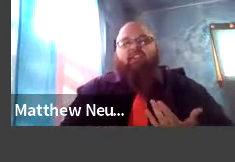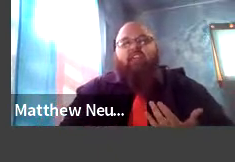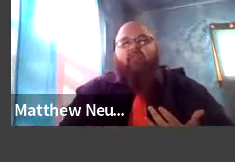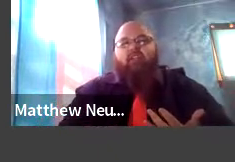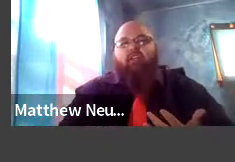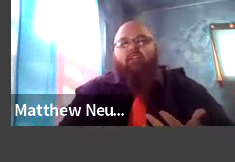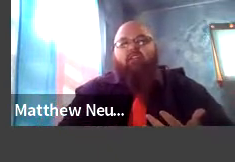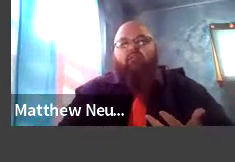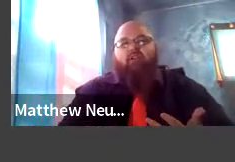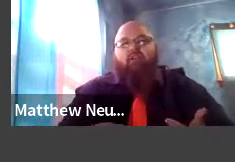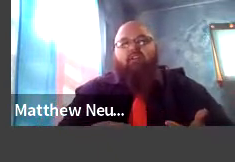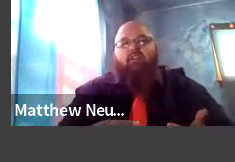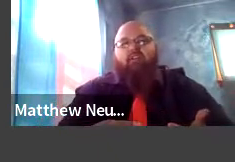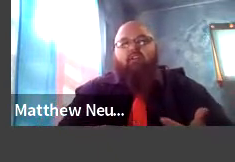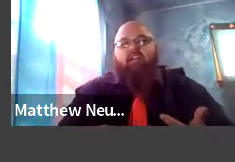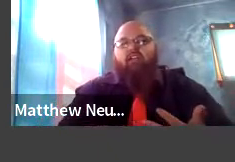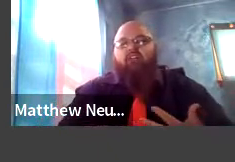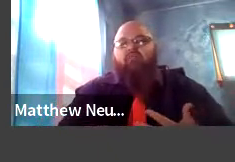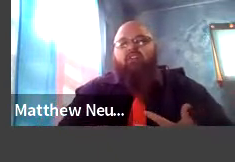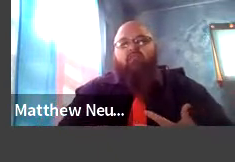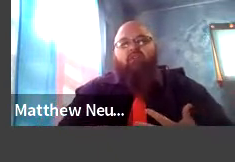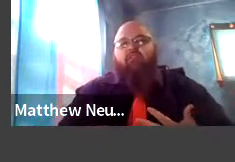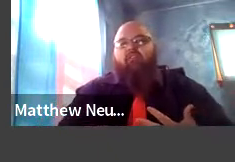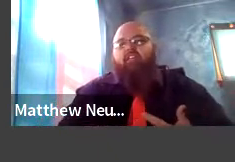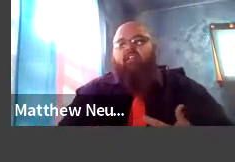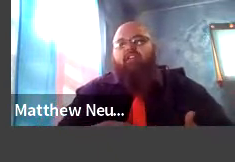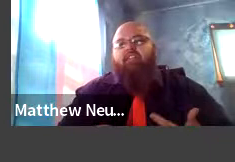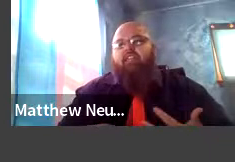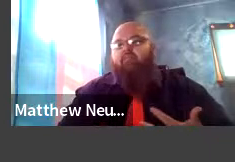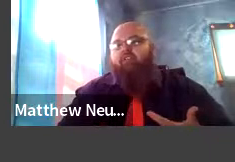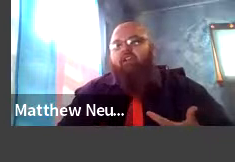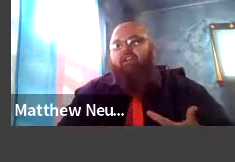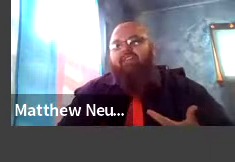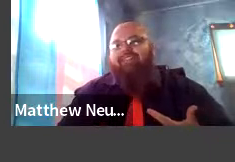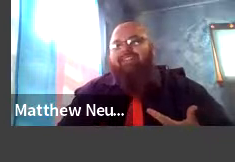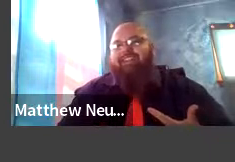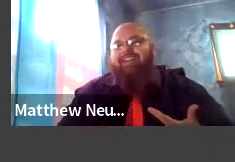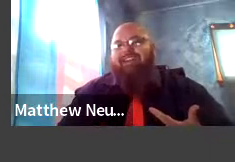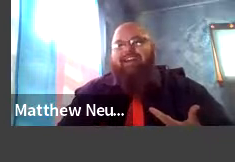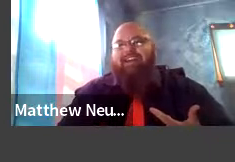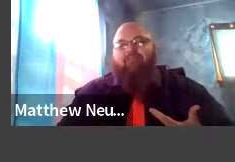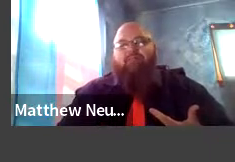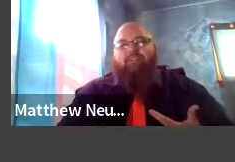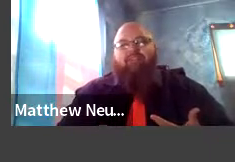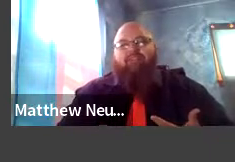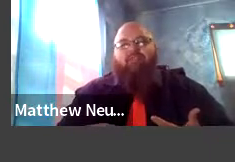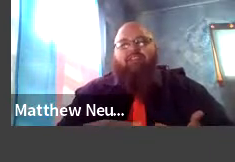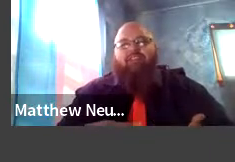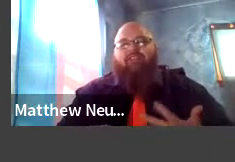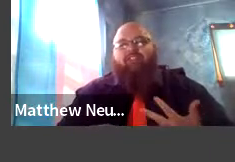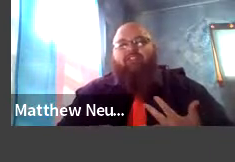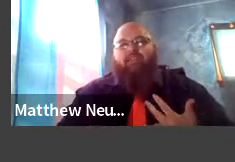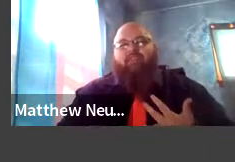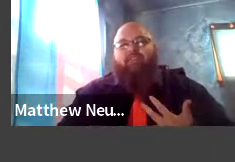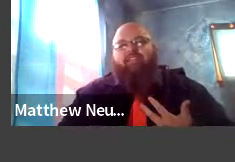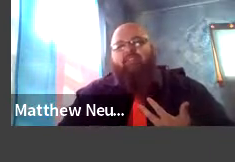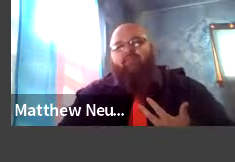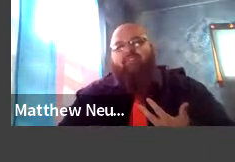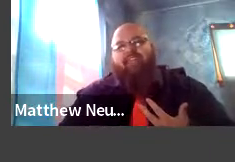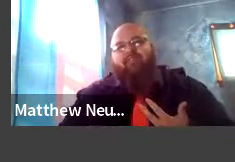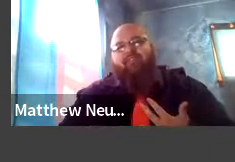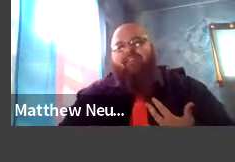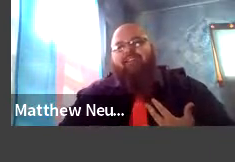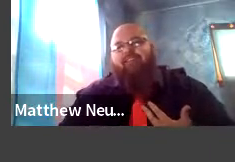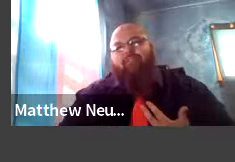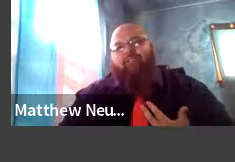not just gay men, but racial minorities, immigrants. But unfortunately, the first name it was given